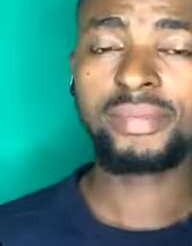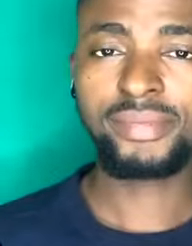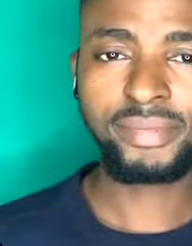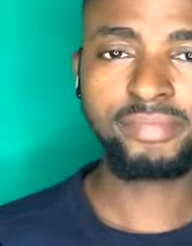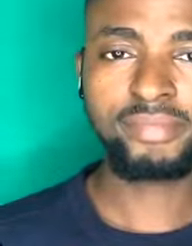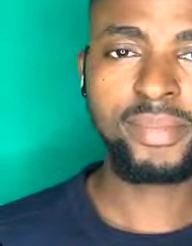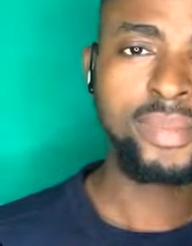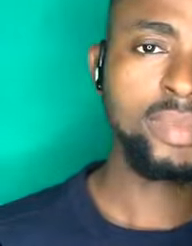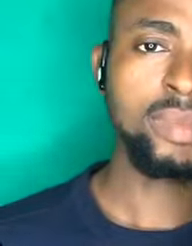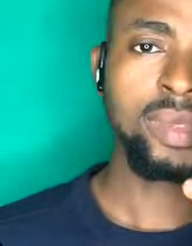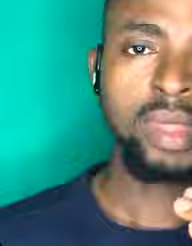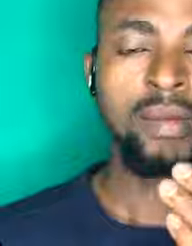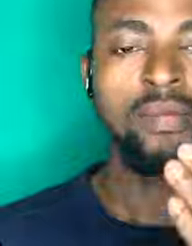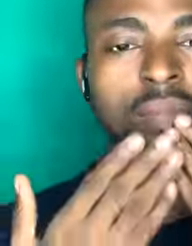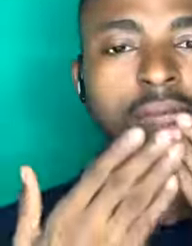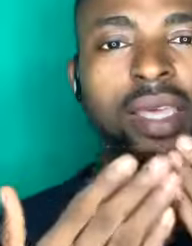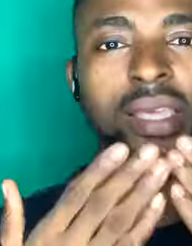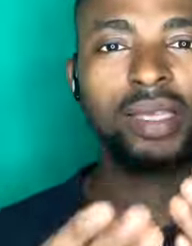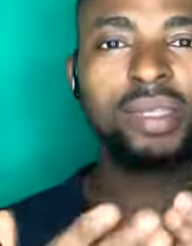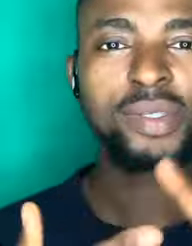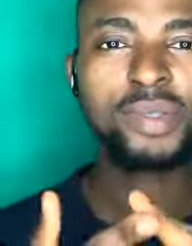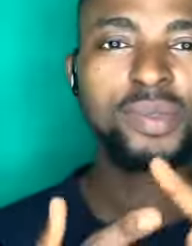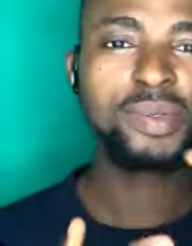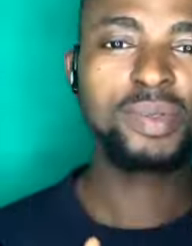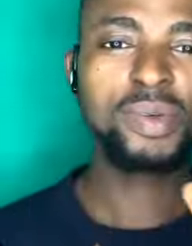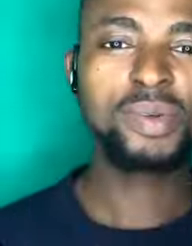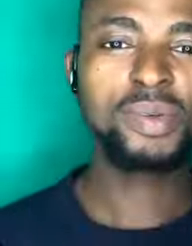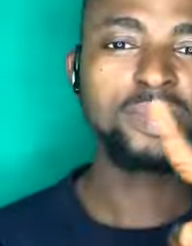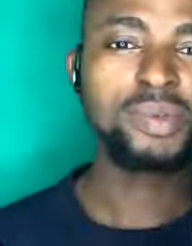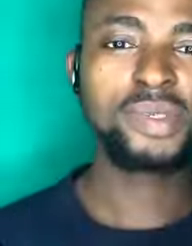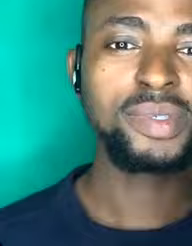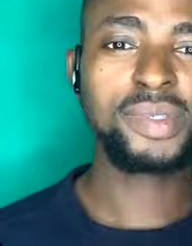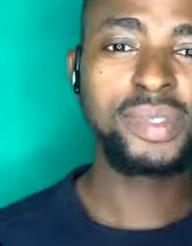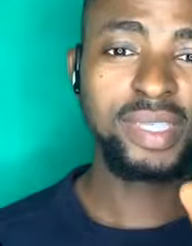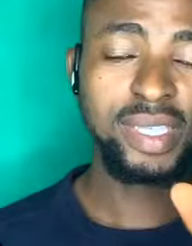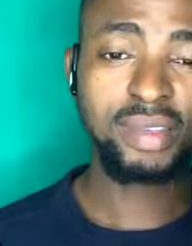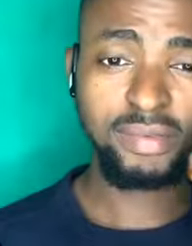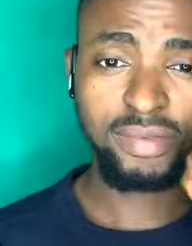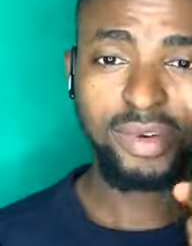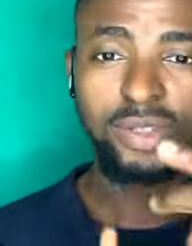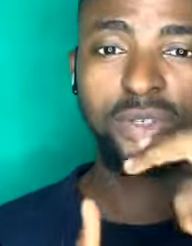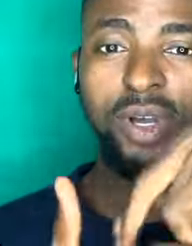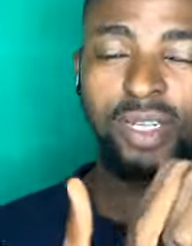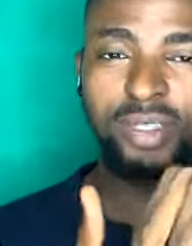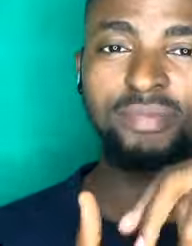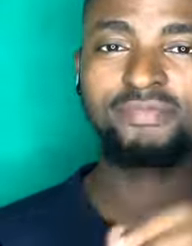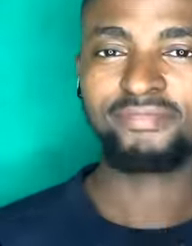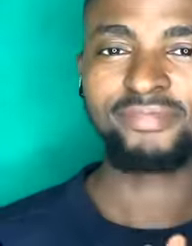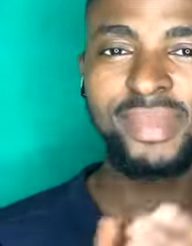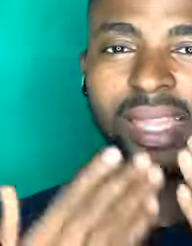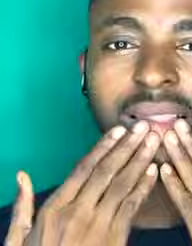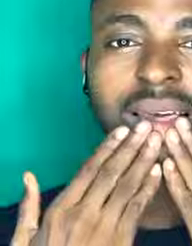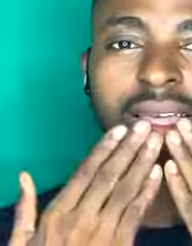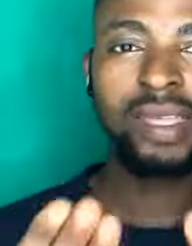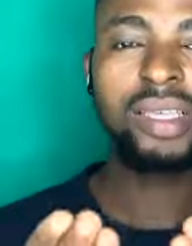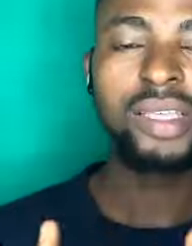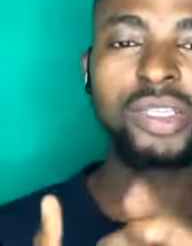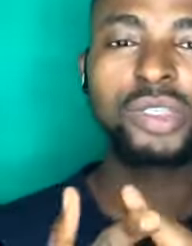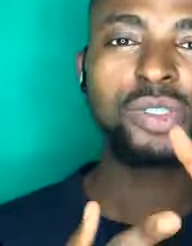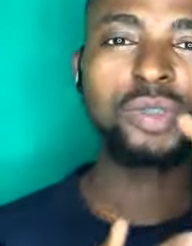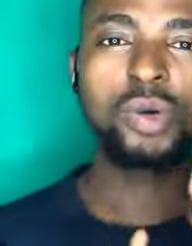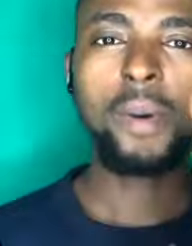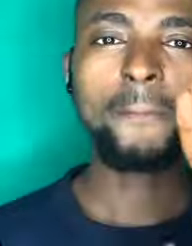So, thank you to Toluzi Deaf Dancer for joining. Thank you to Toby Loba